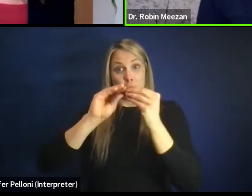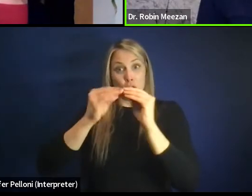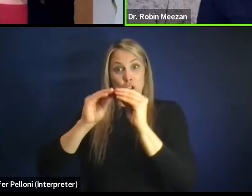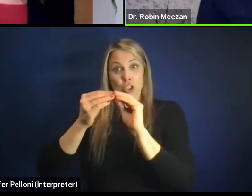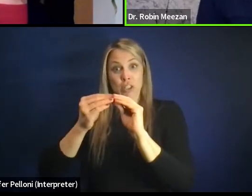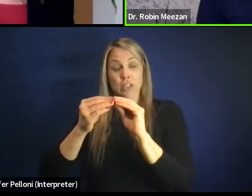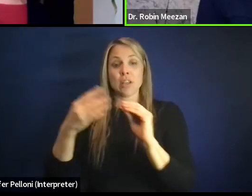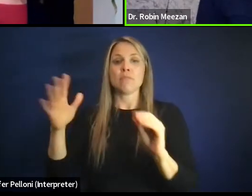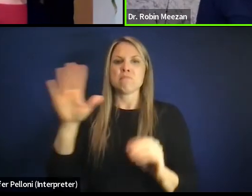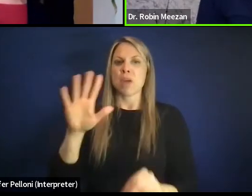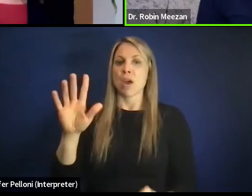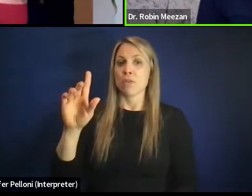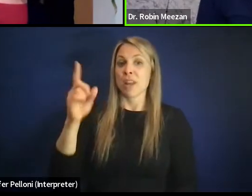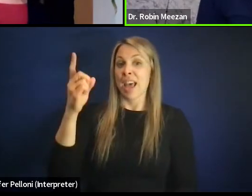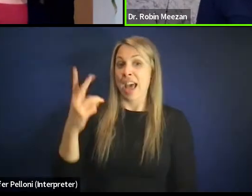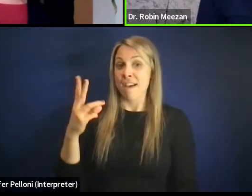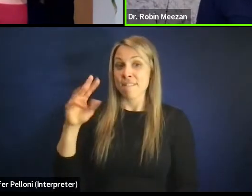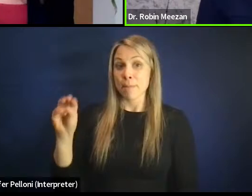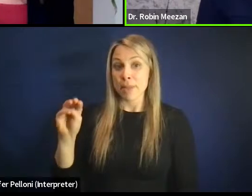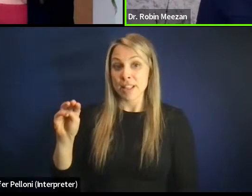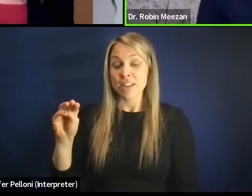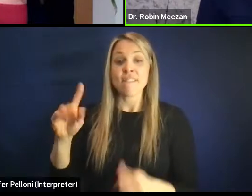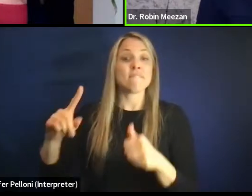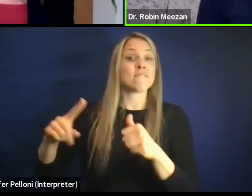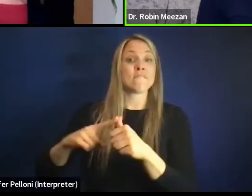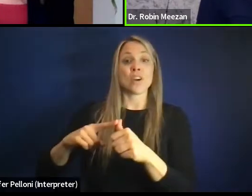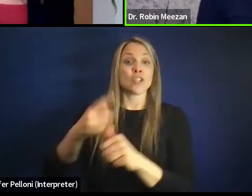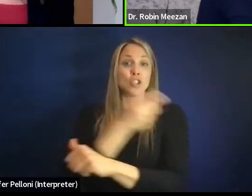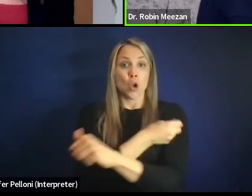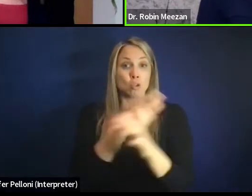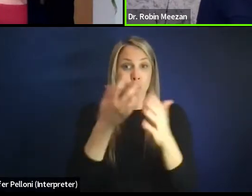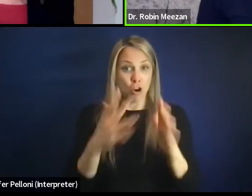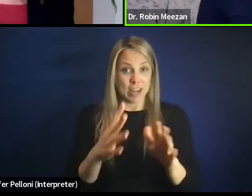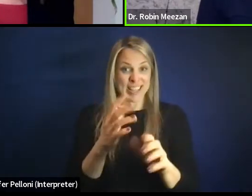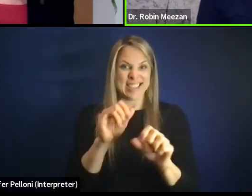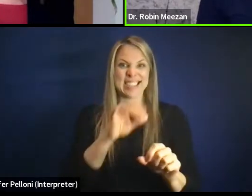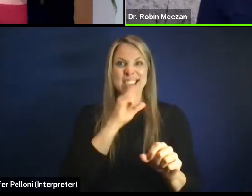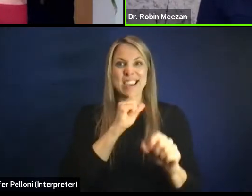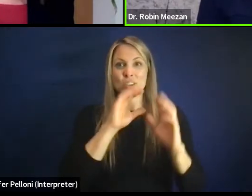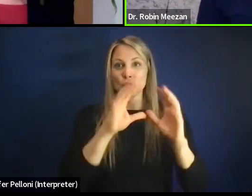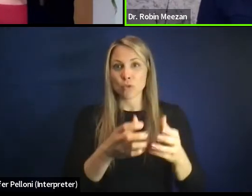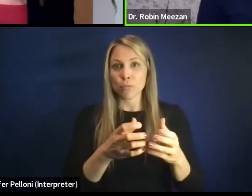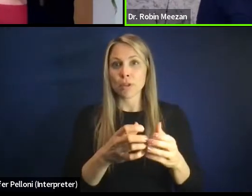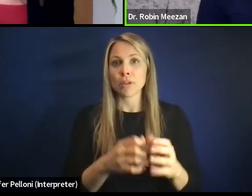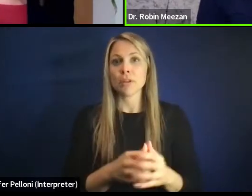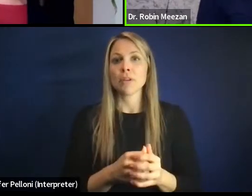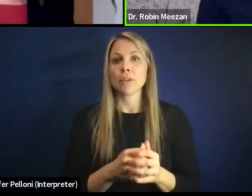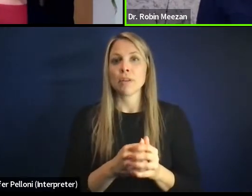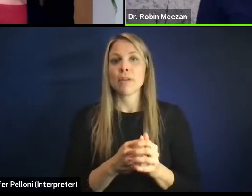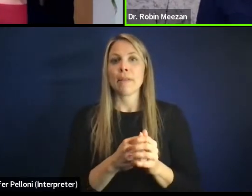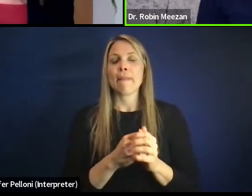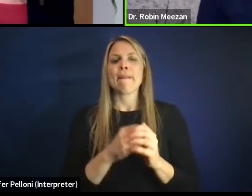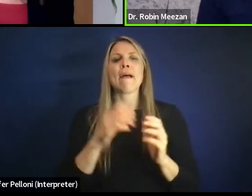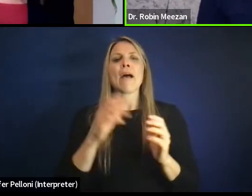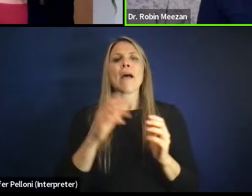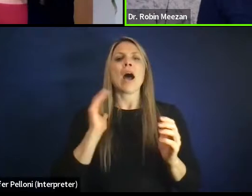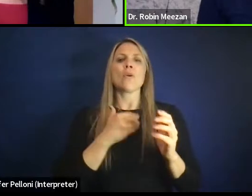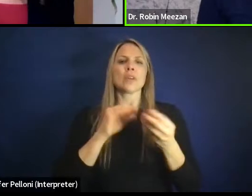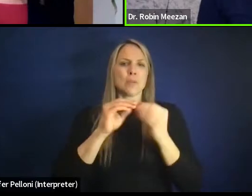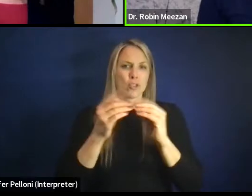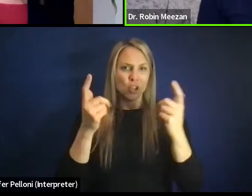have almost 500,000 first dose in this age group already in the state. Our numbers are large. Our